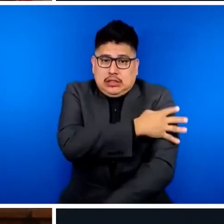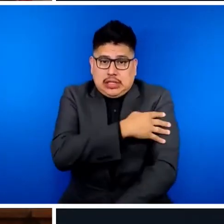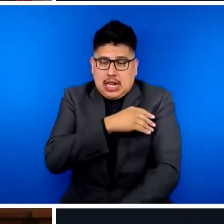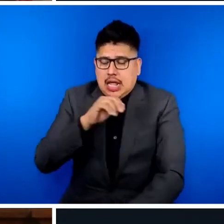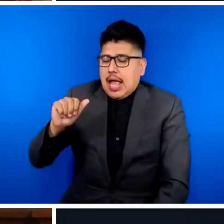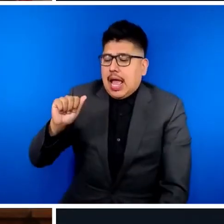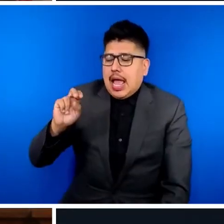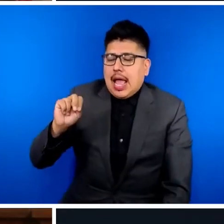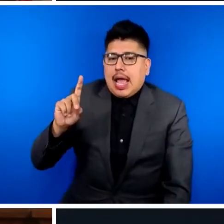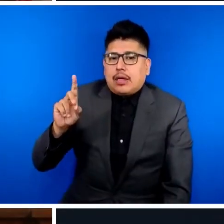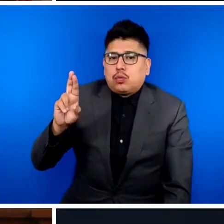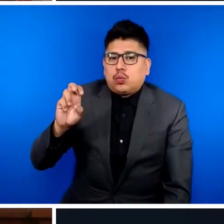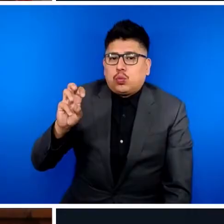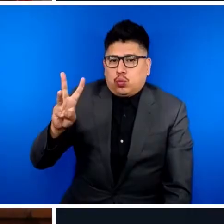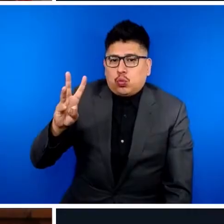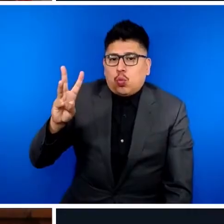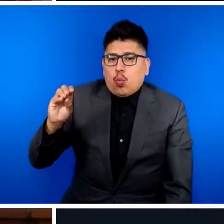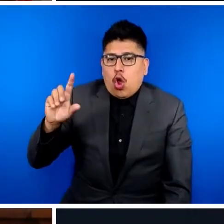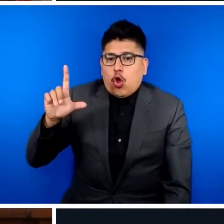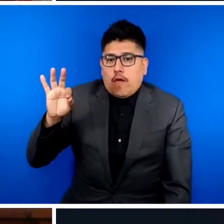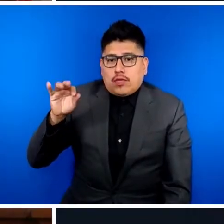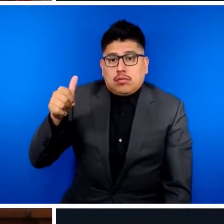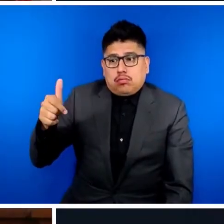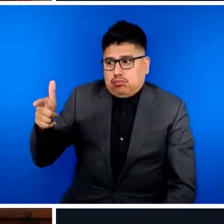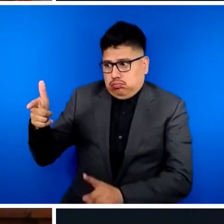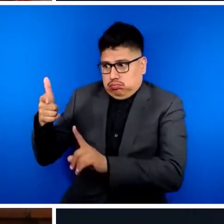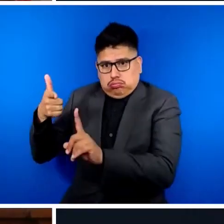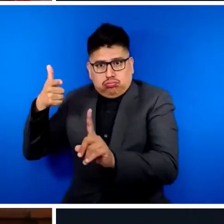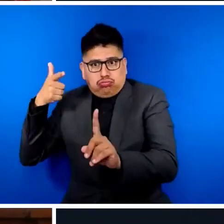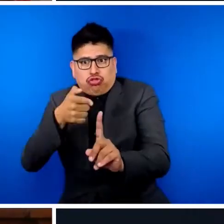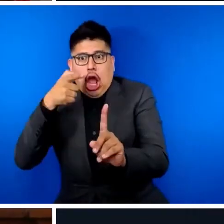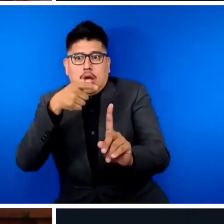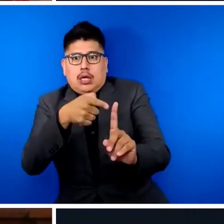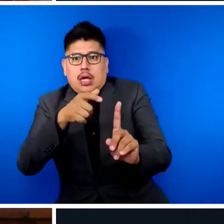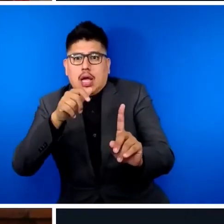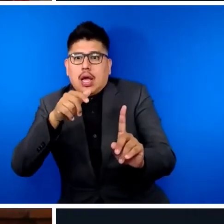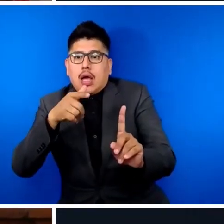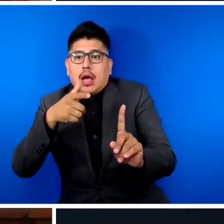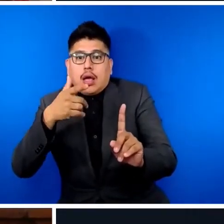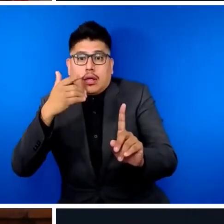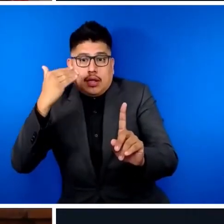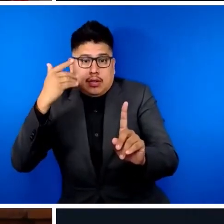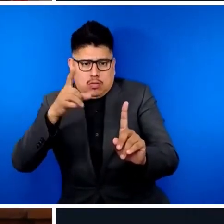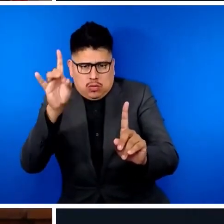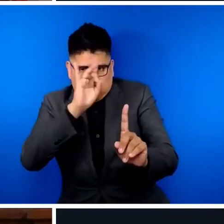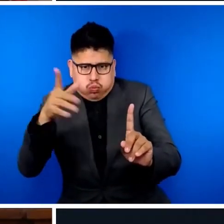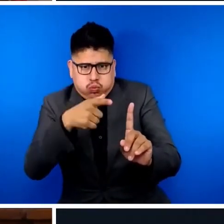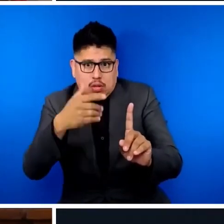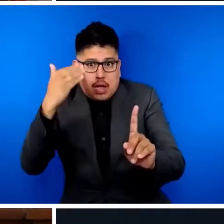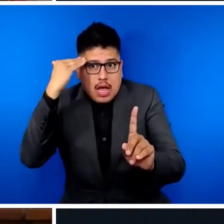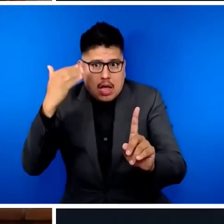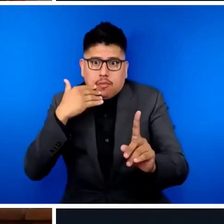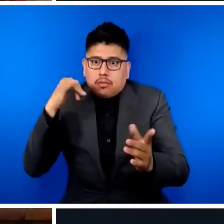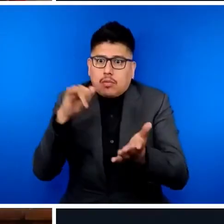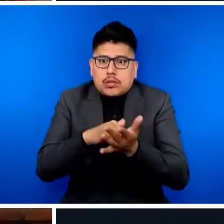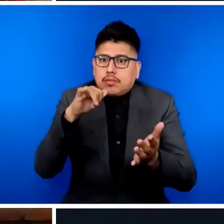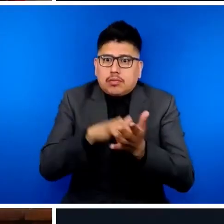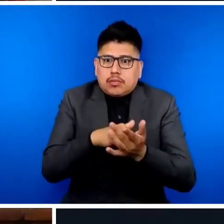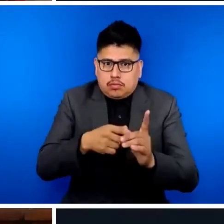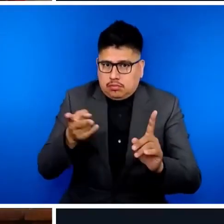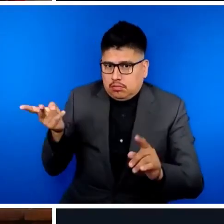Andrew in the head, and no one thought he could possibly make it. The two of them, Sarah and Andrew, both